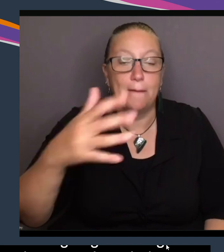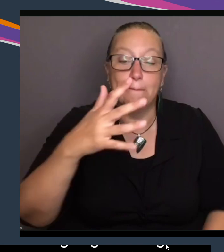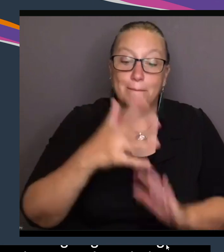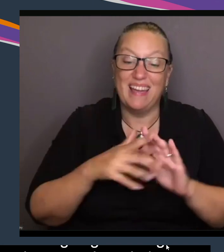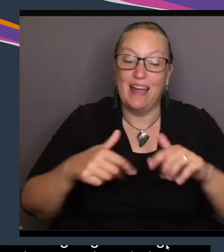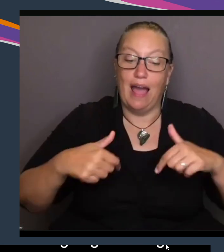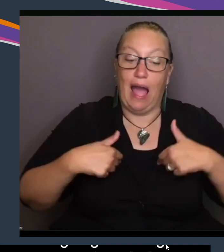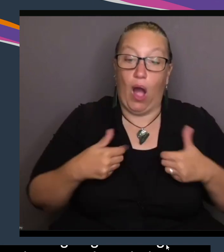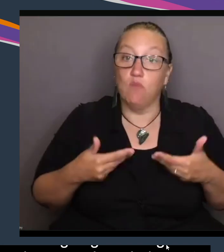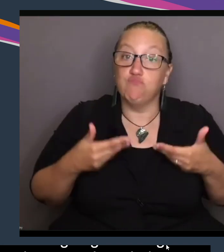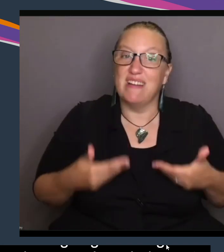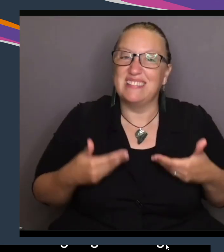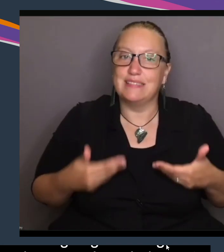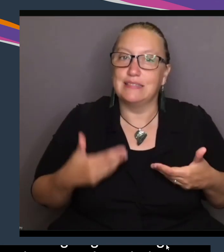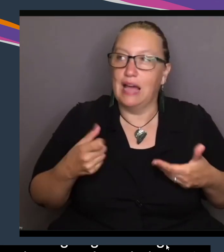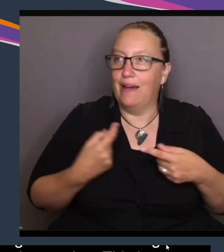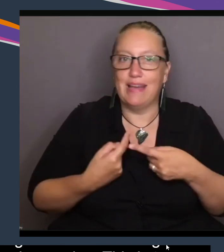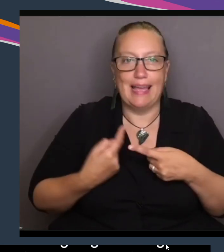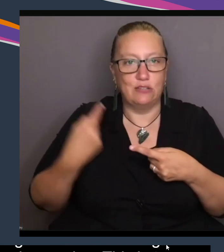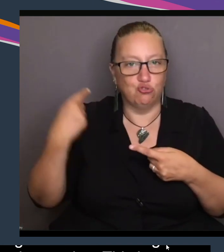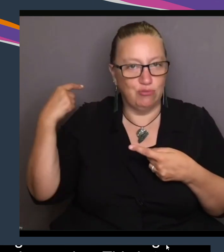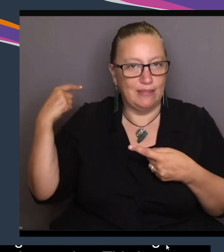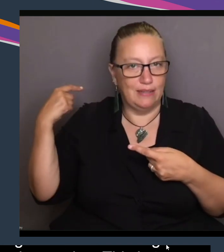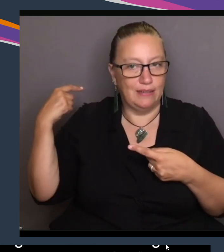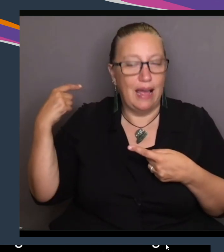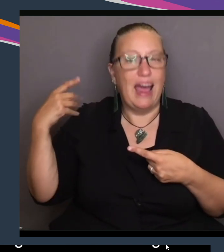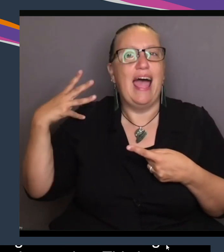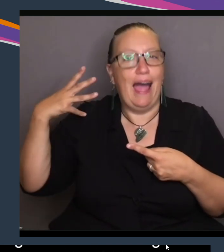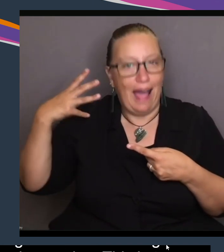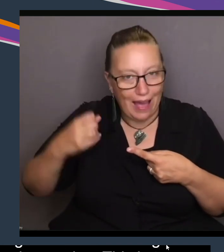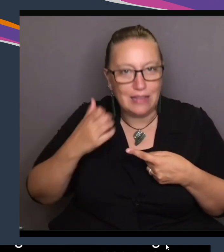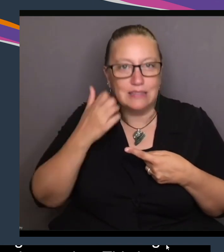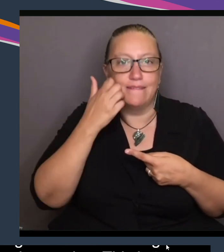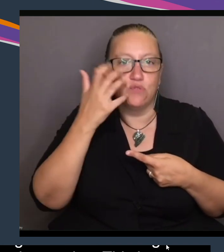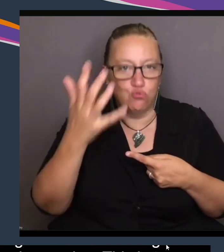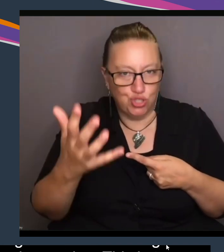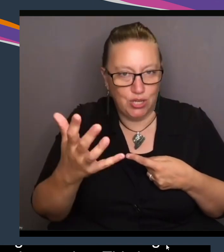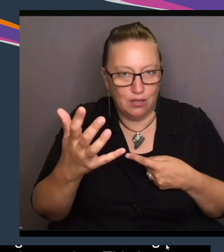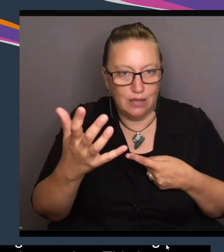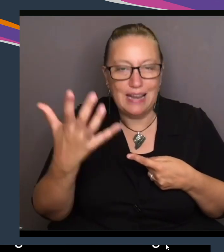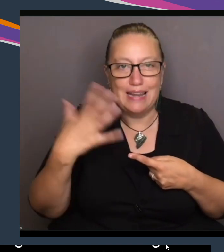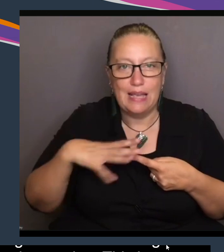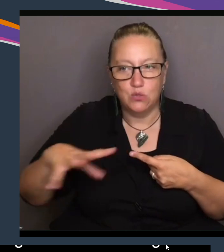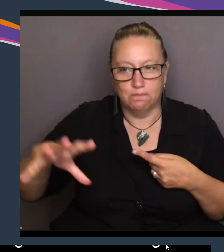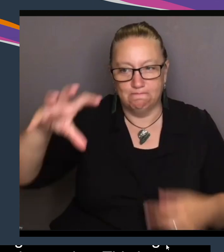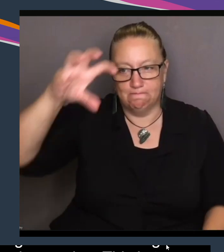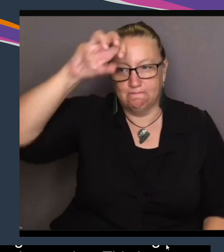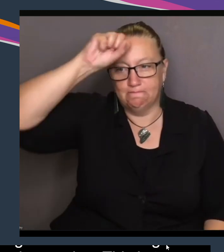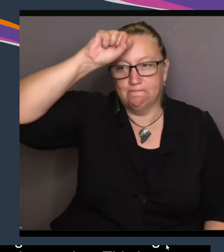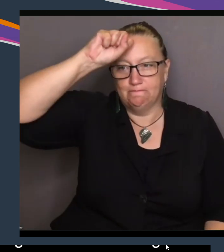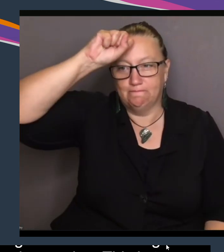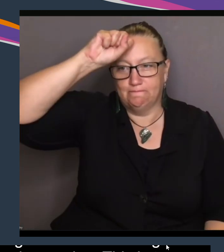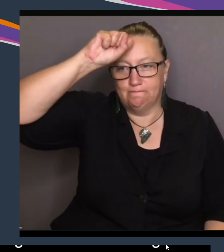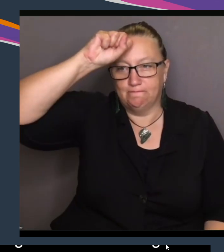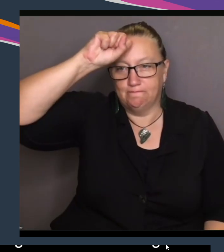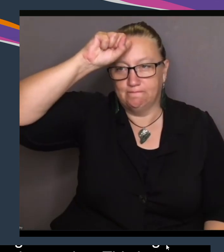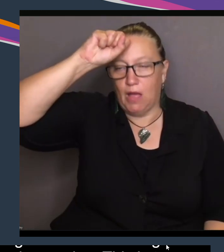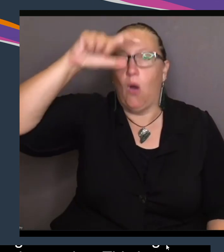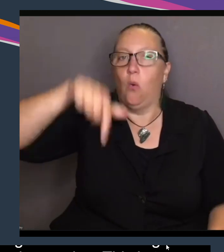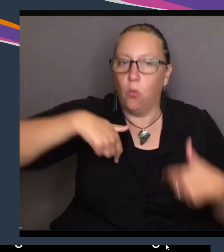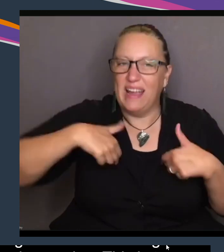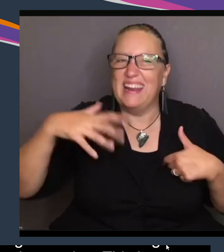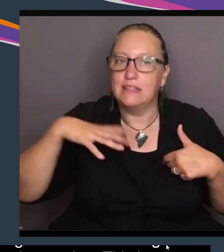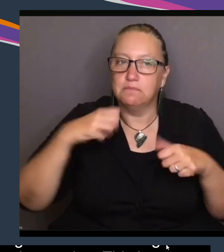respect that. That is so the next generation of disability researchers don't have to start again. We do